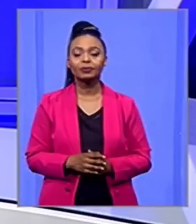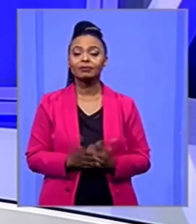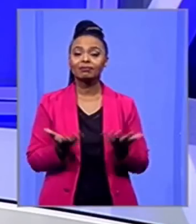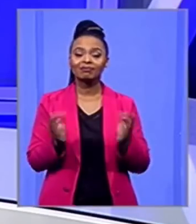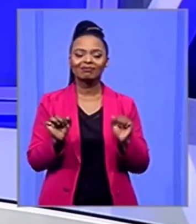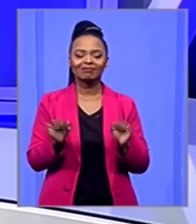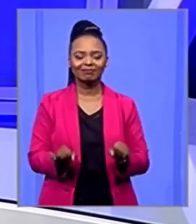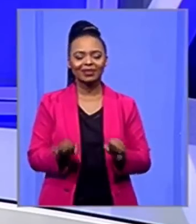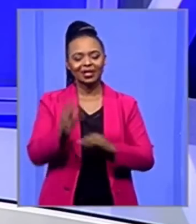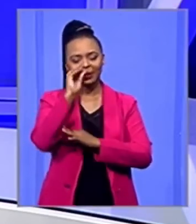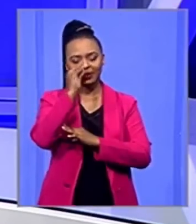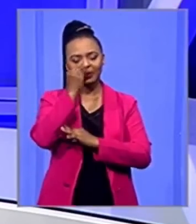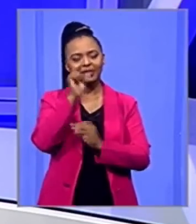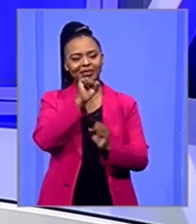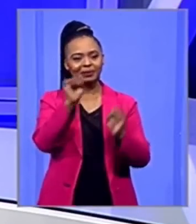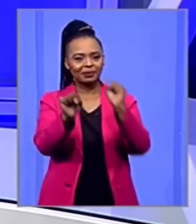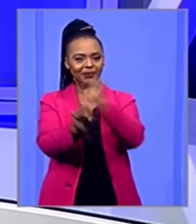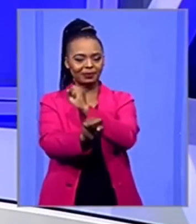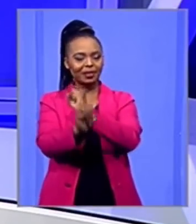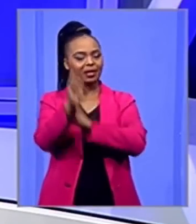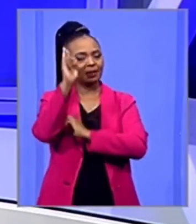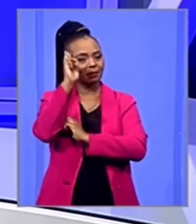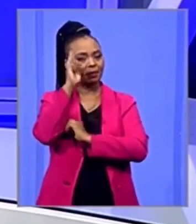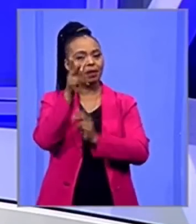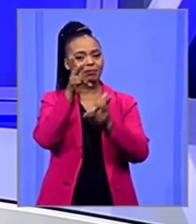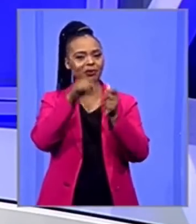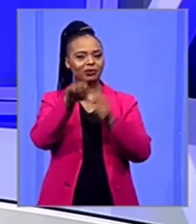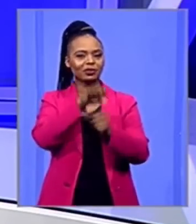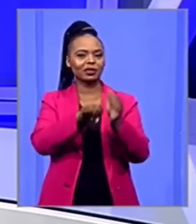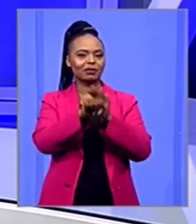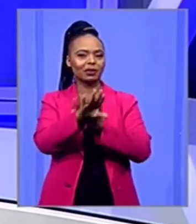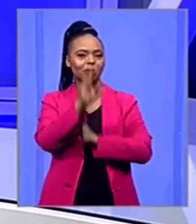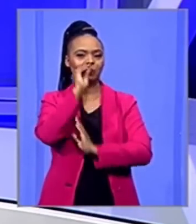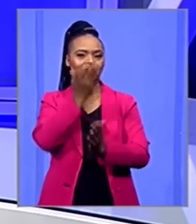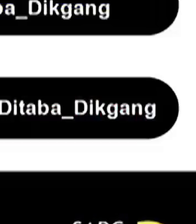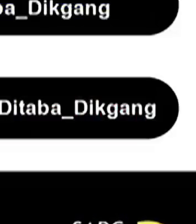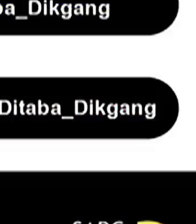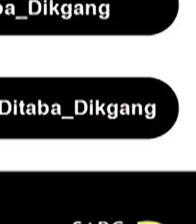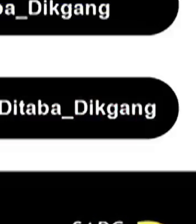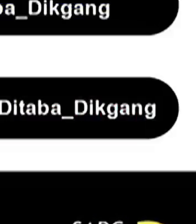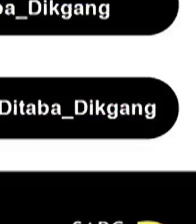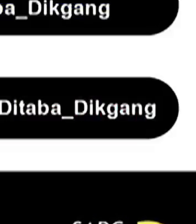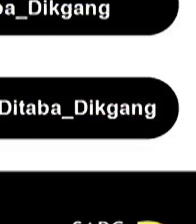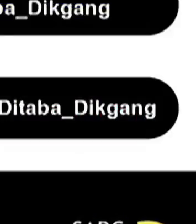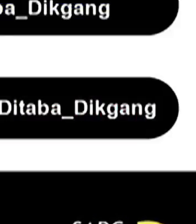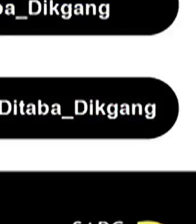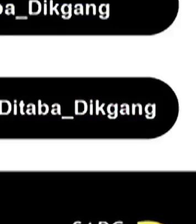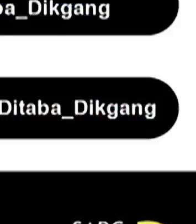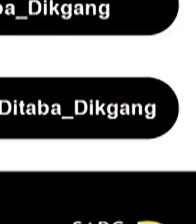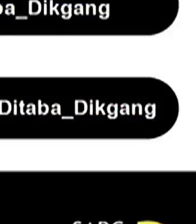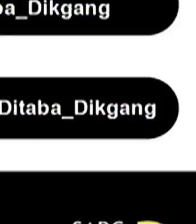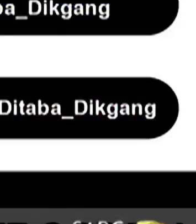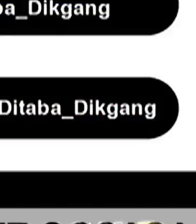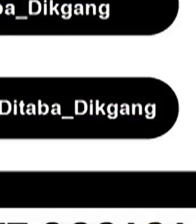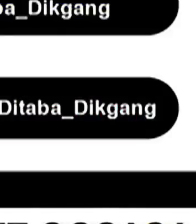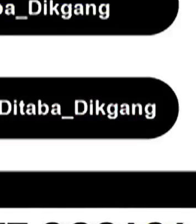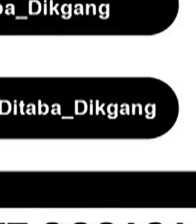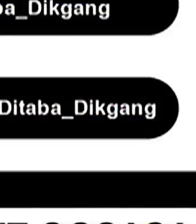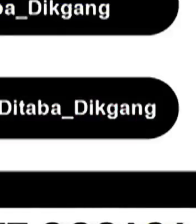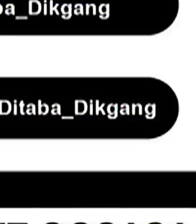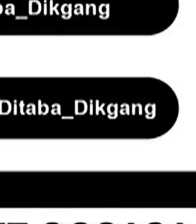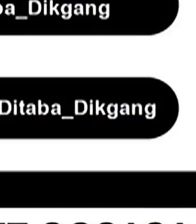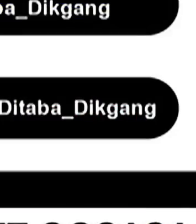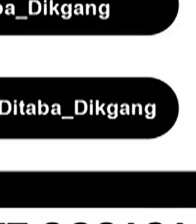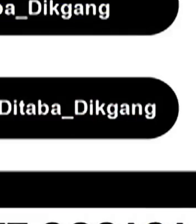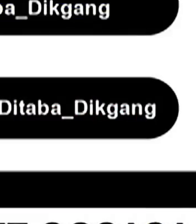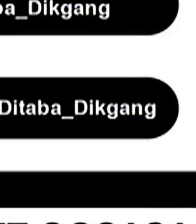Bagesho di felela mo gopolang gore ditaba tša rena di a hwetšagala go marangrang a dikgokagano gomme le ka kgathatema matlakaleng